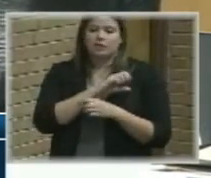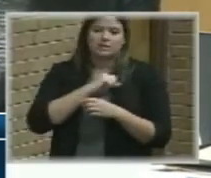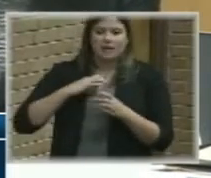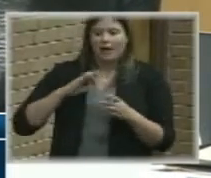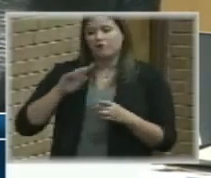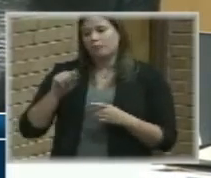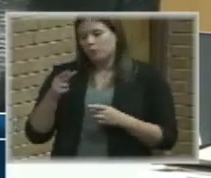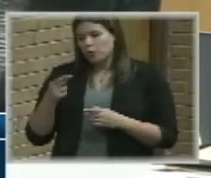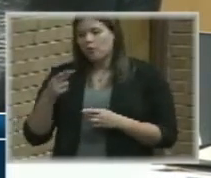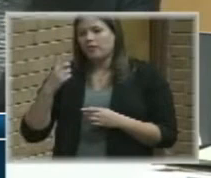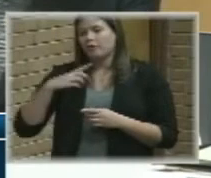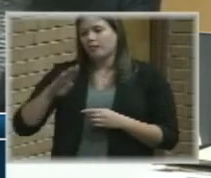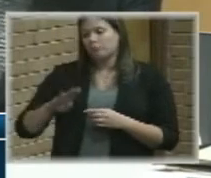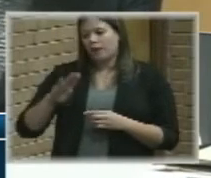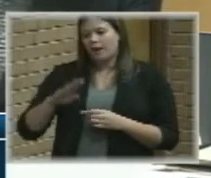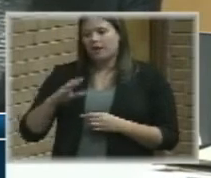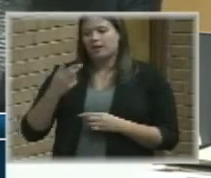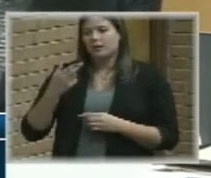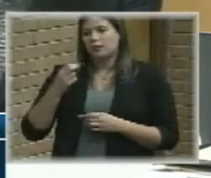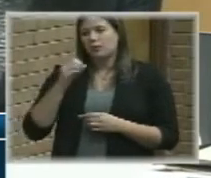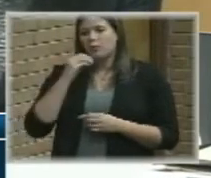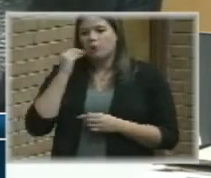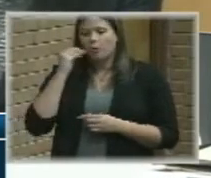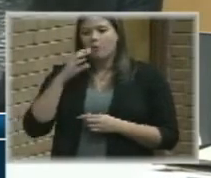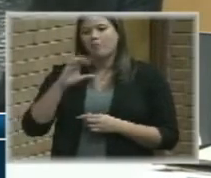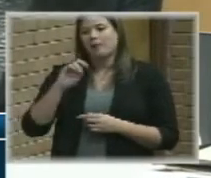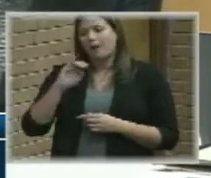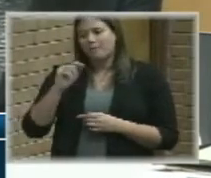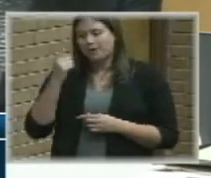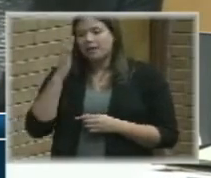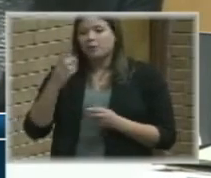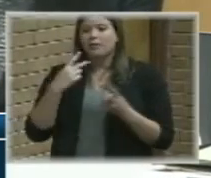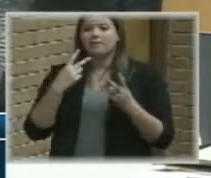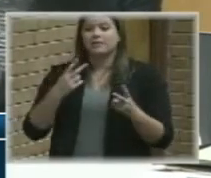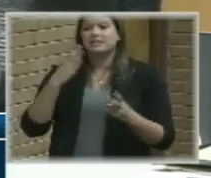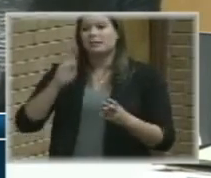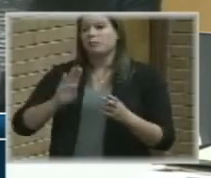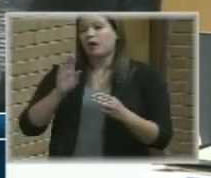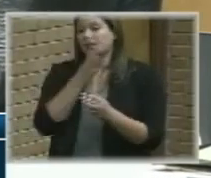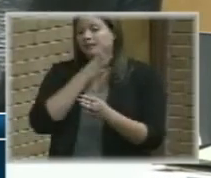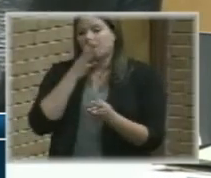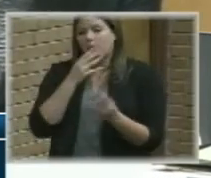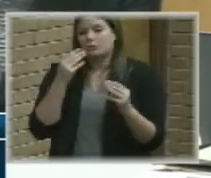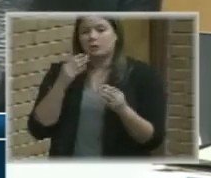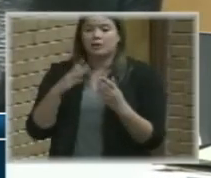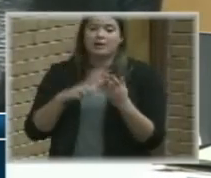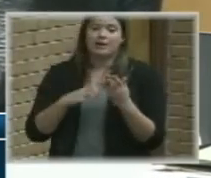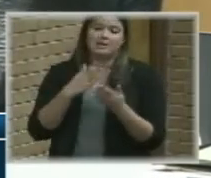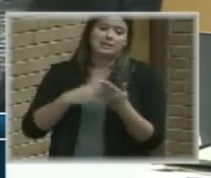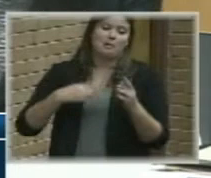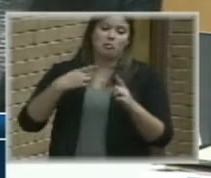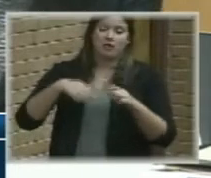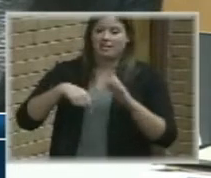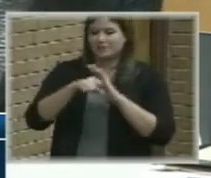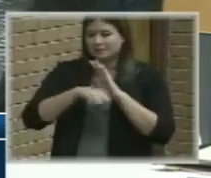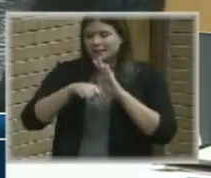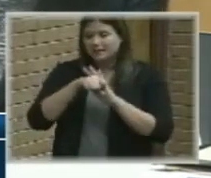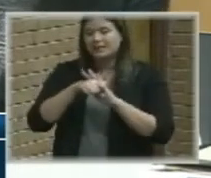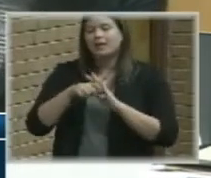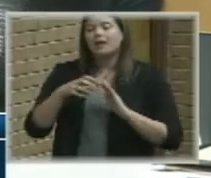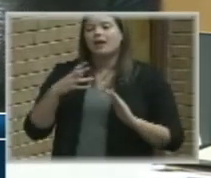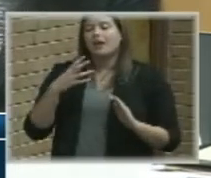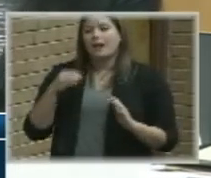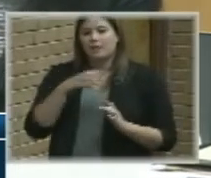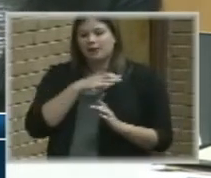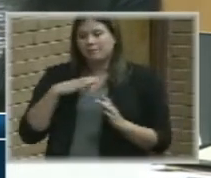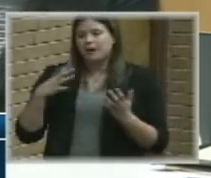and will also visit the Brighton Farmers Market sometime this season. In addition, the Rochester Monroe Complete Count Committee would like